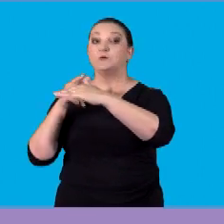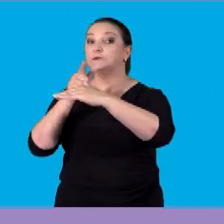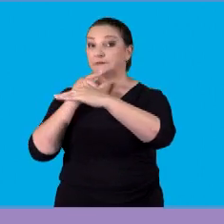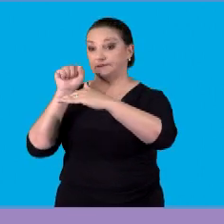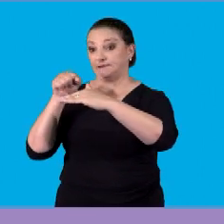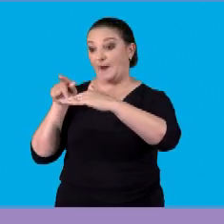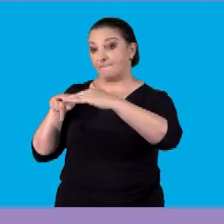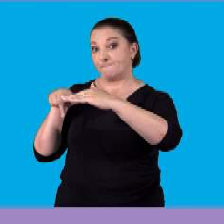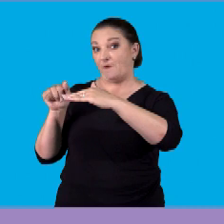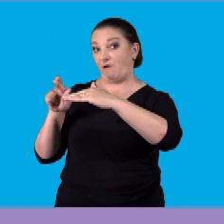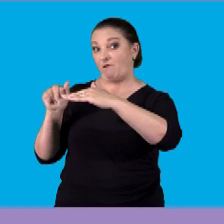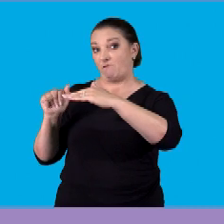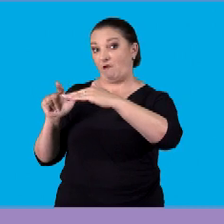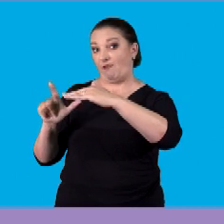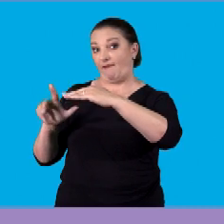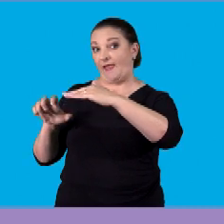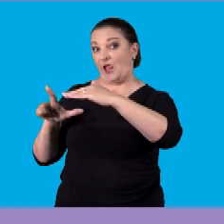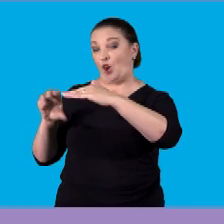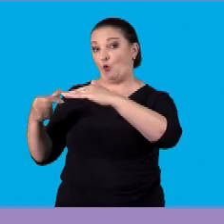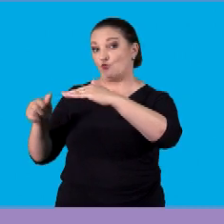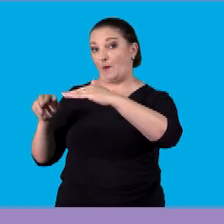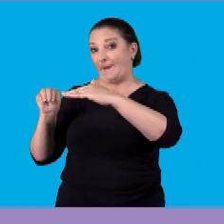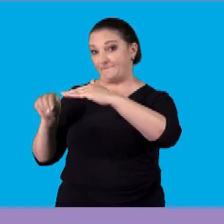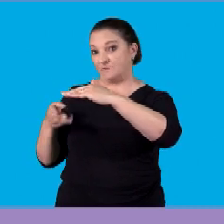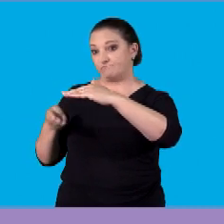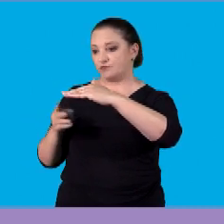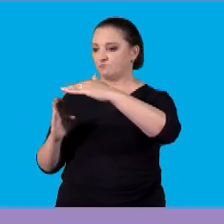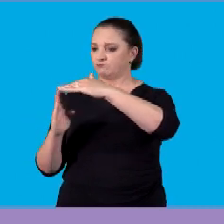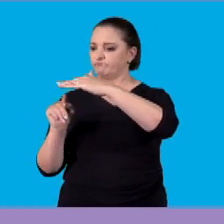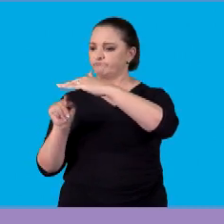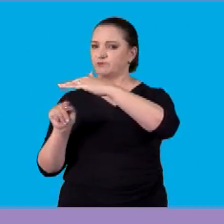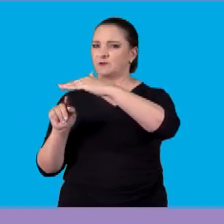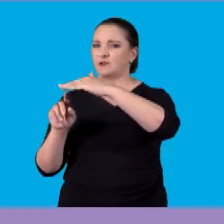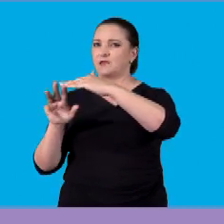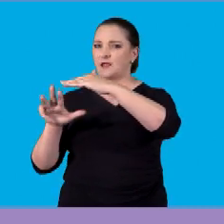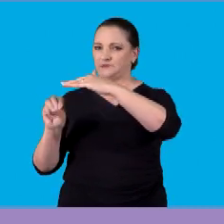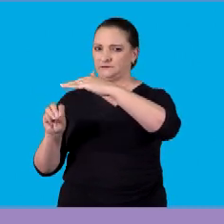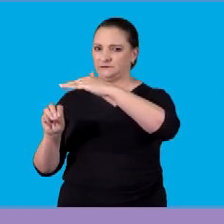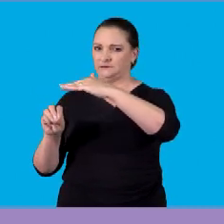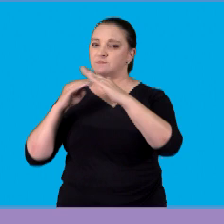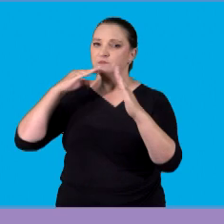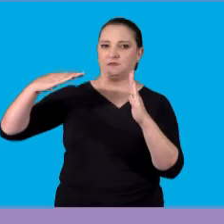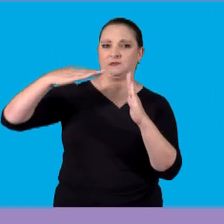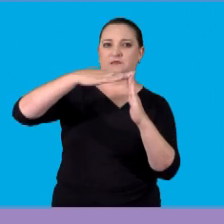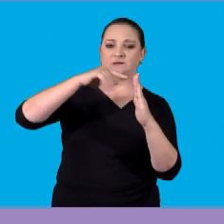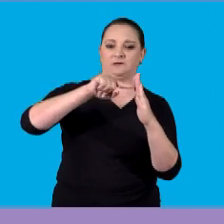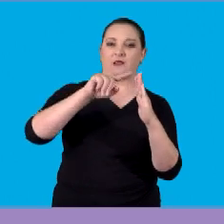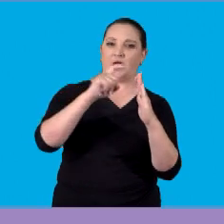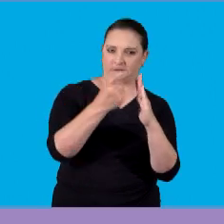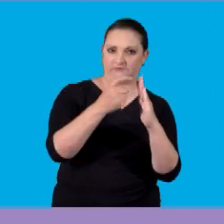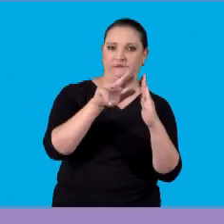it is a parallelogram, and we are given one of the angles as a 90 degrees. This would simply mean that x is equals to 90